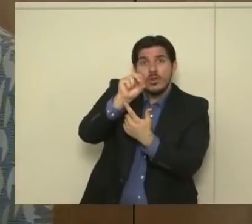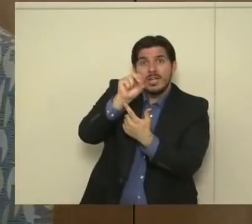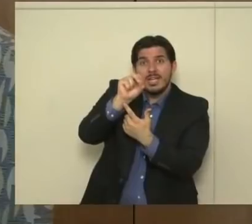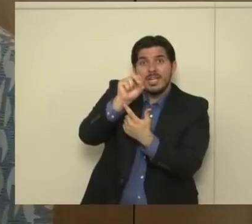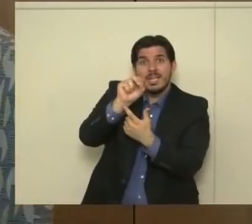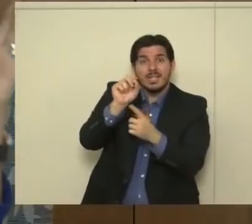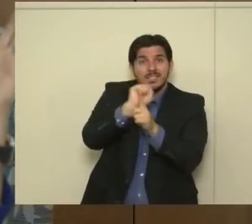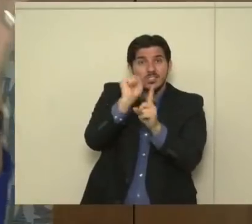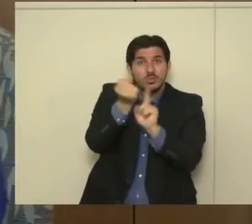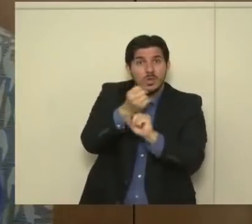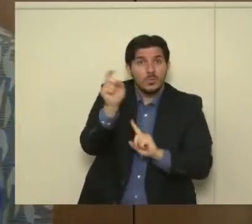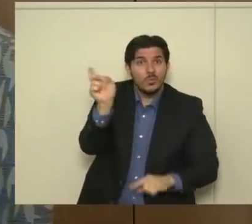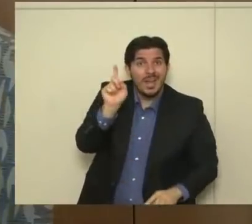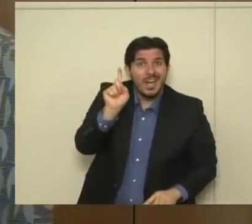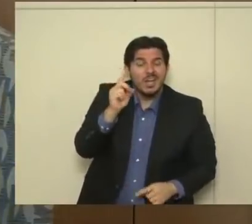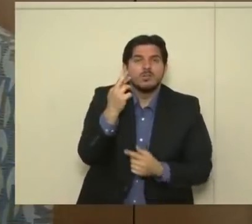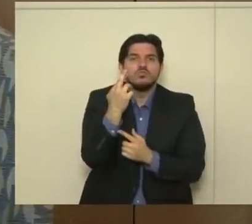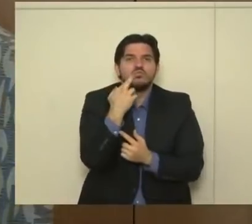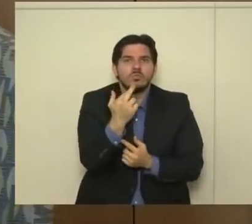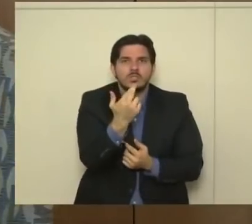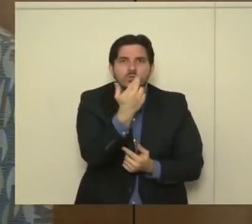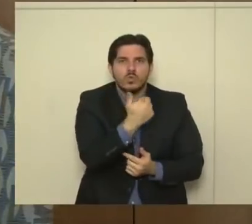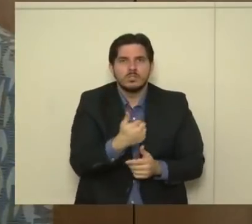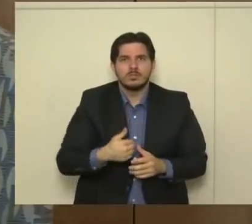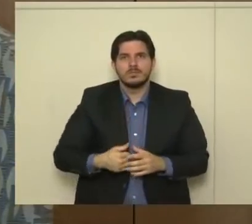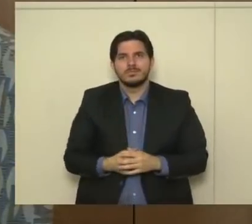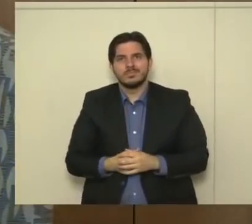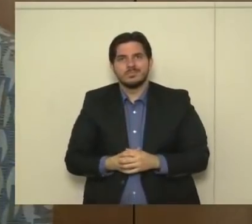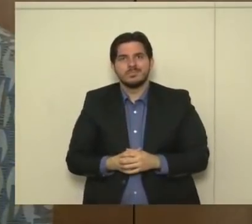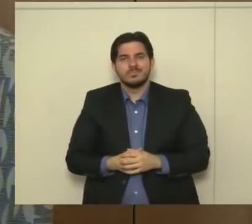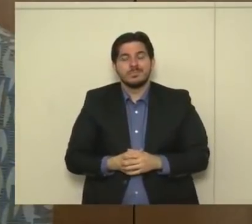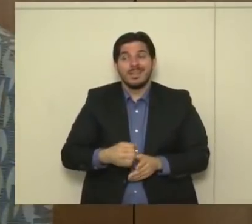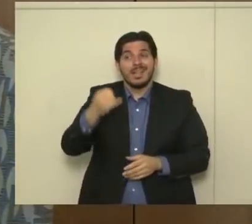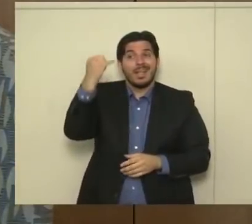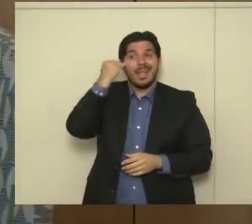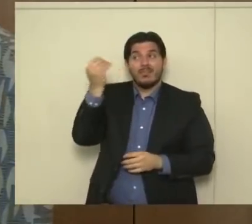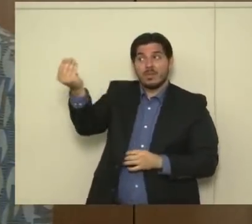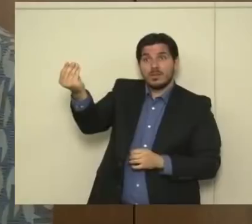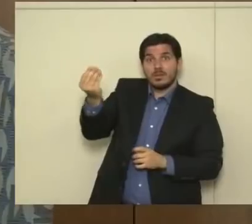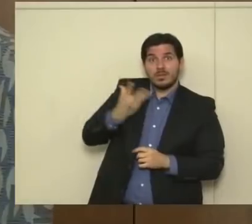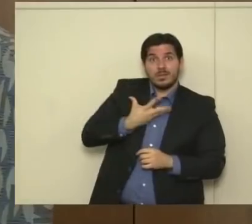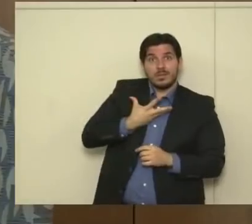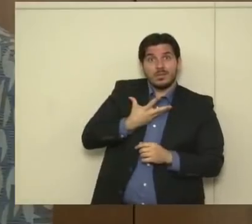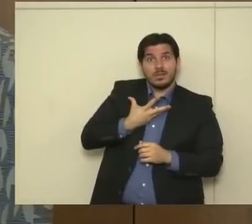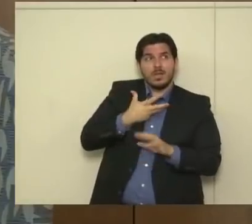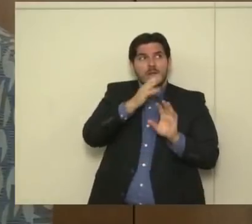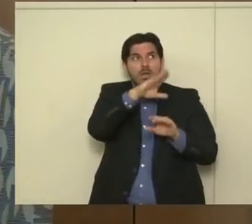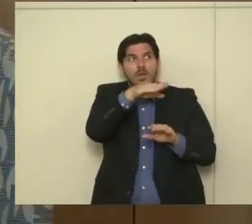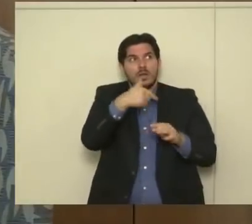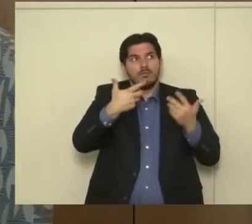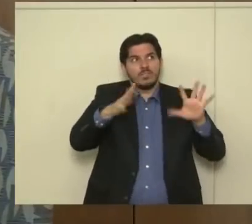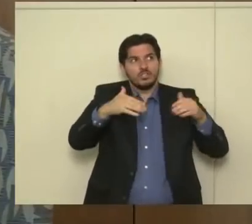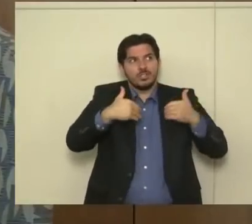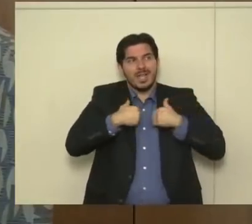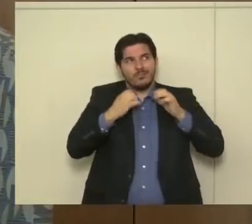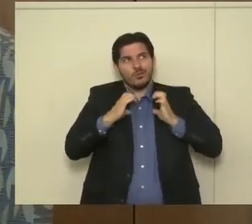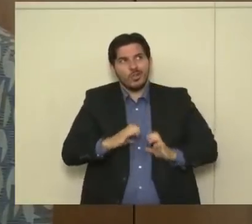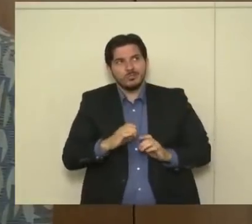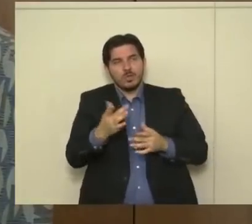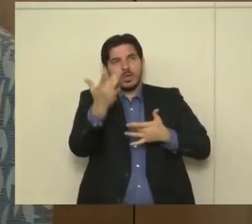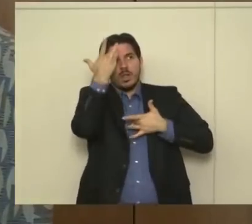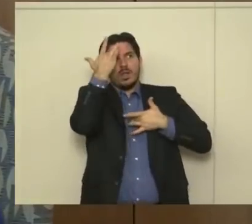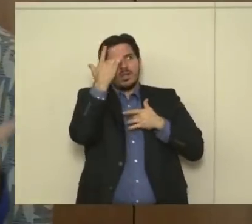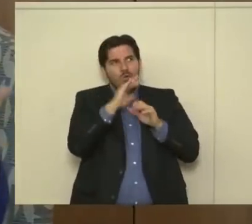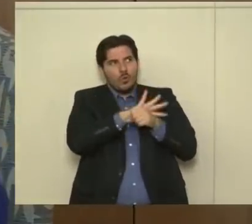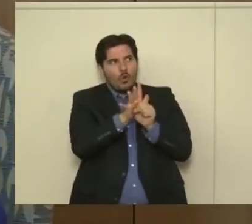Ruidoso. We have to go in, test everybody in that business, and make sure it's going to be safe to operate in the near future, right? So